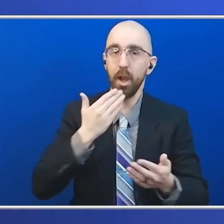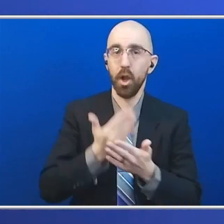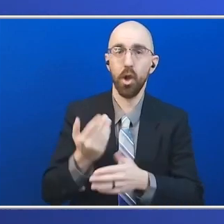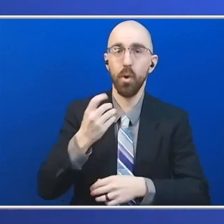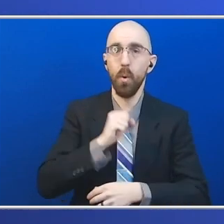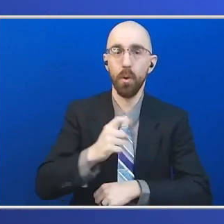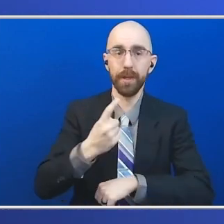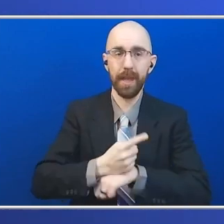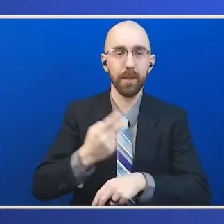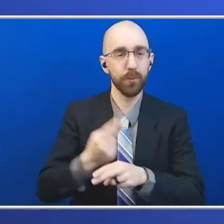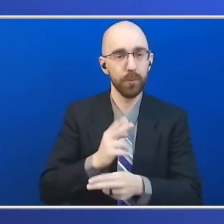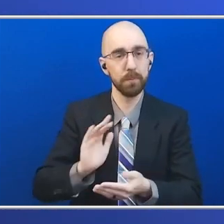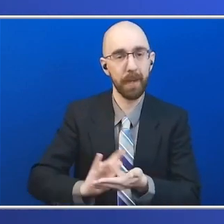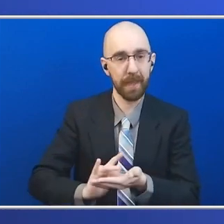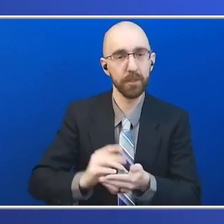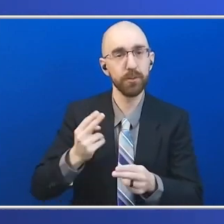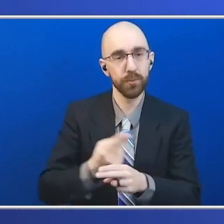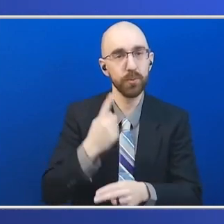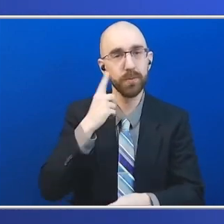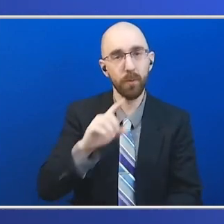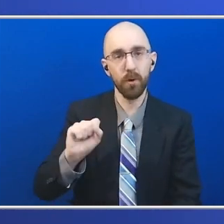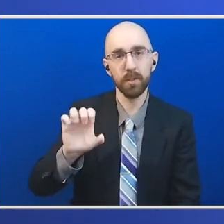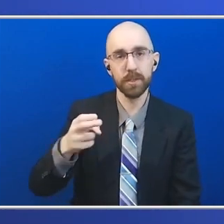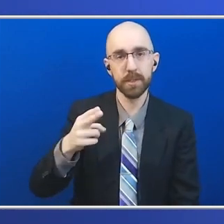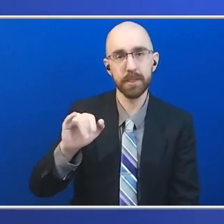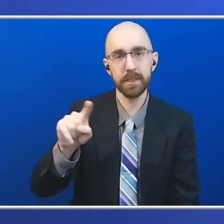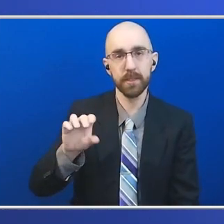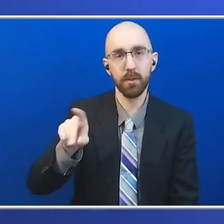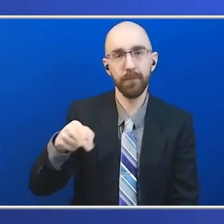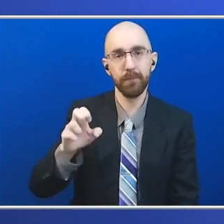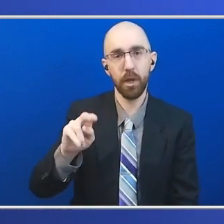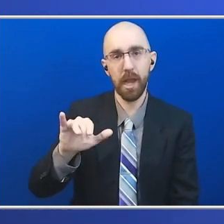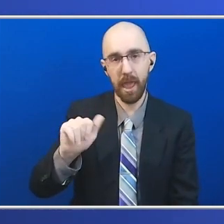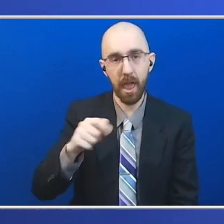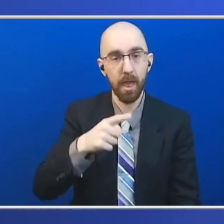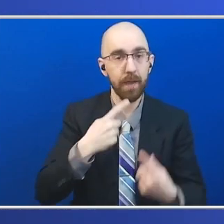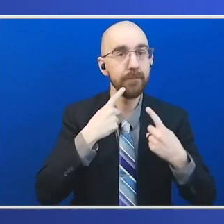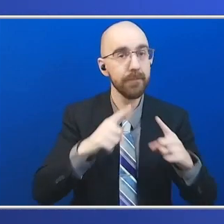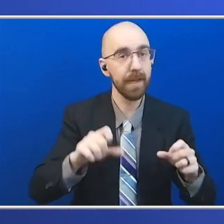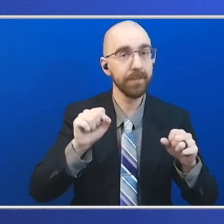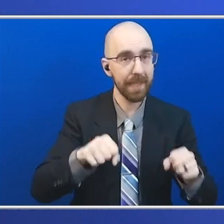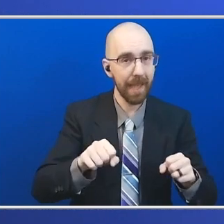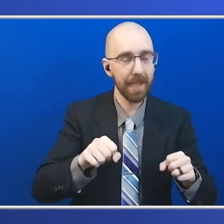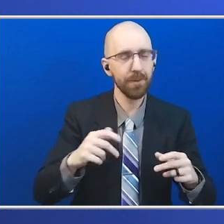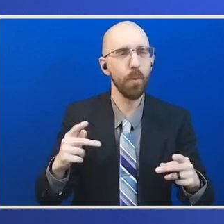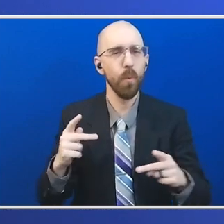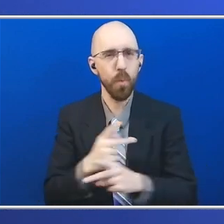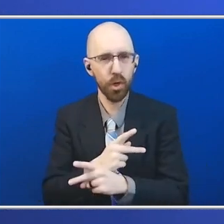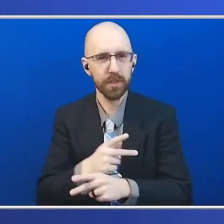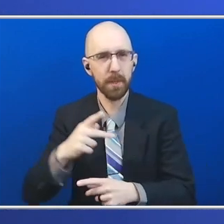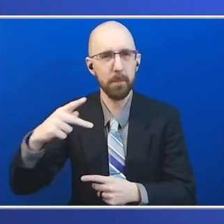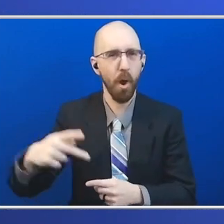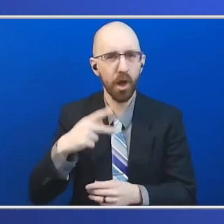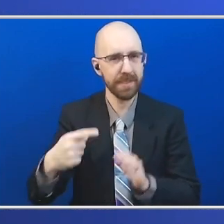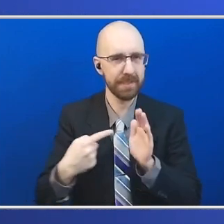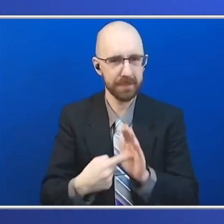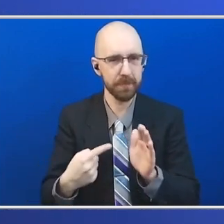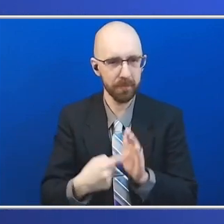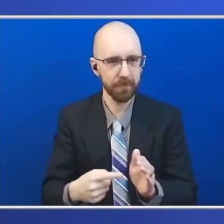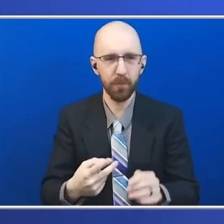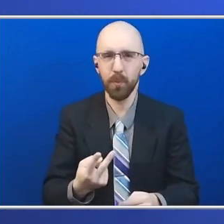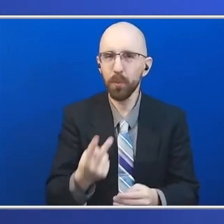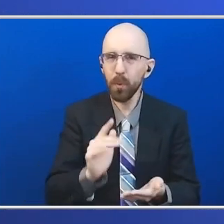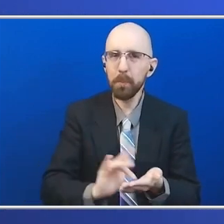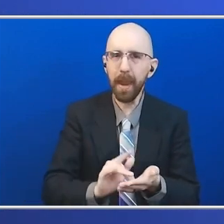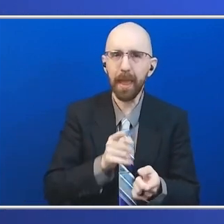Those are used for schizophrenia. Even though they were effective, they did worsen Parkinson's. There are two medications we still use in